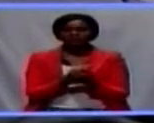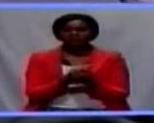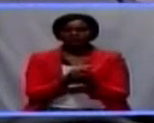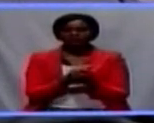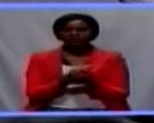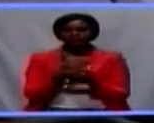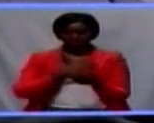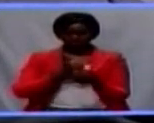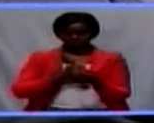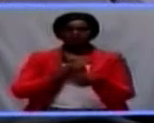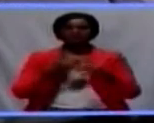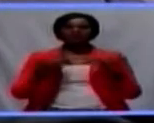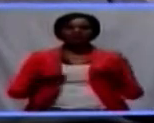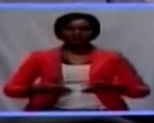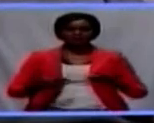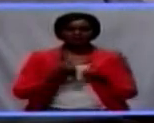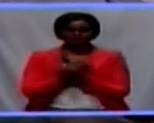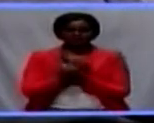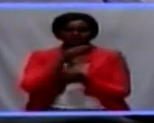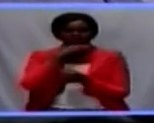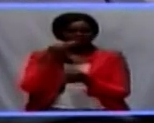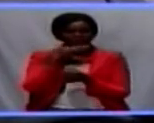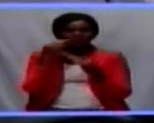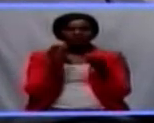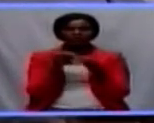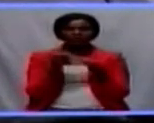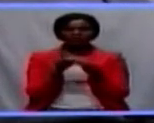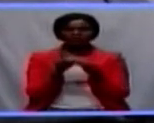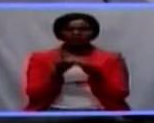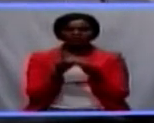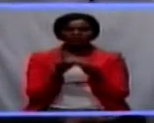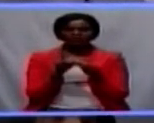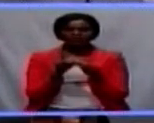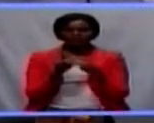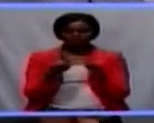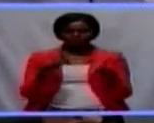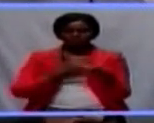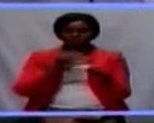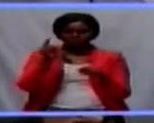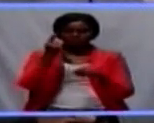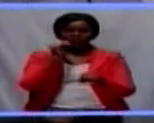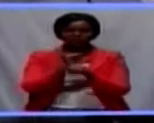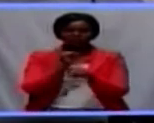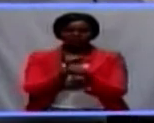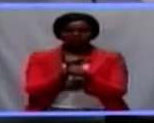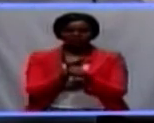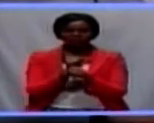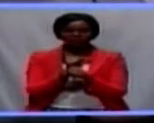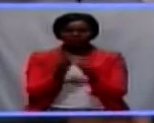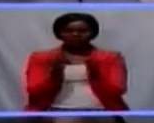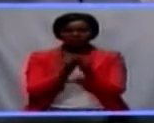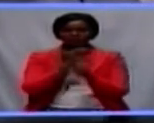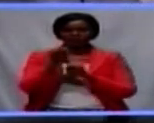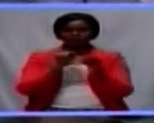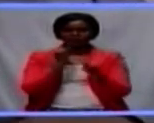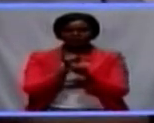for farming. I'm into farming. So, but my first job with an international company